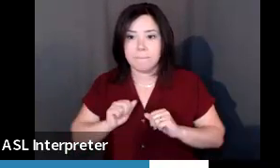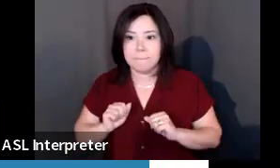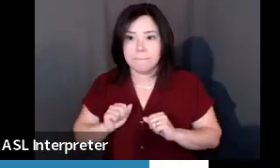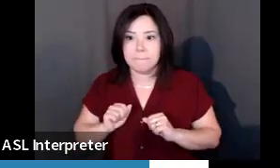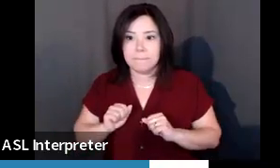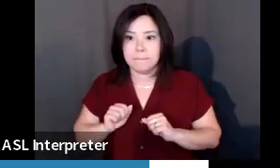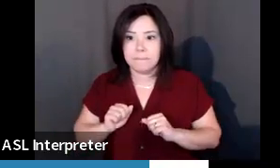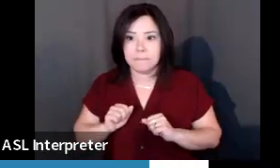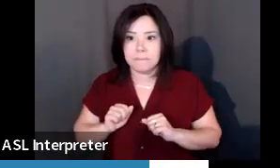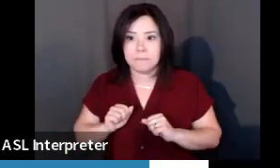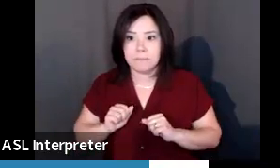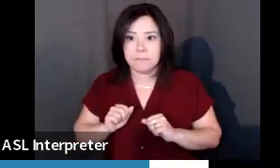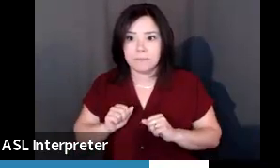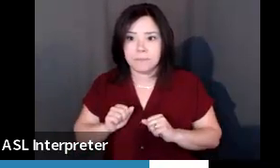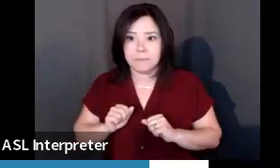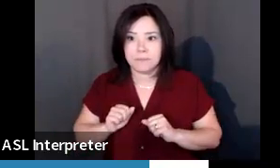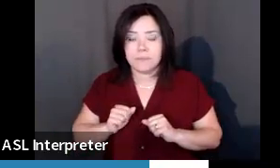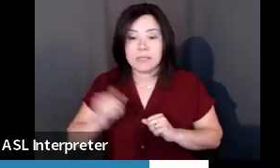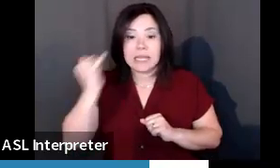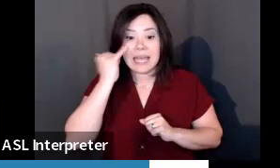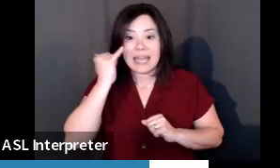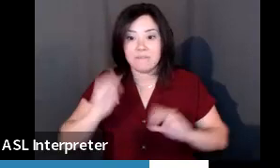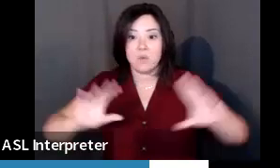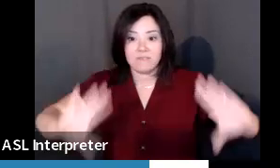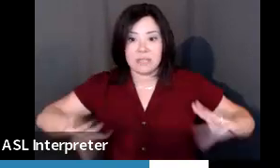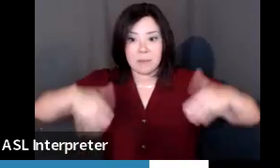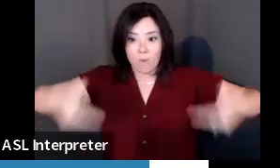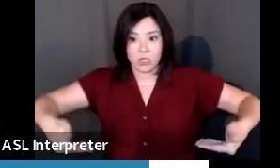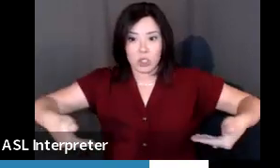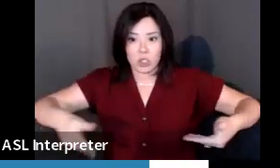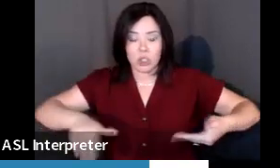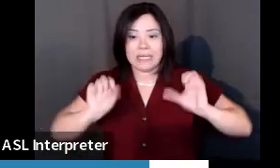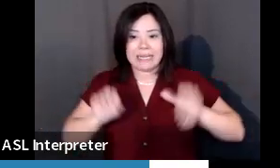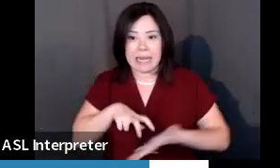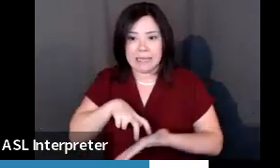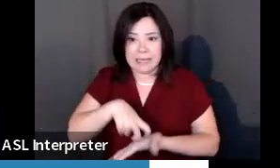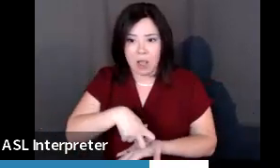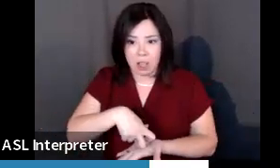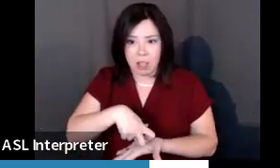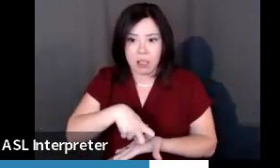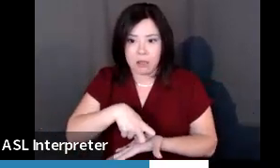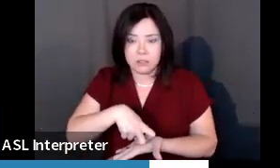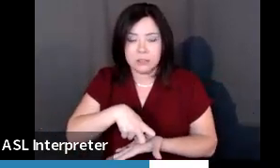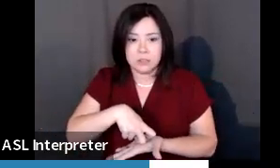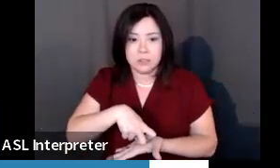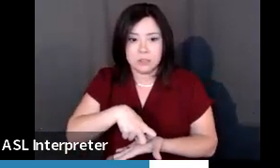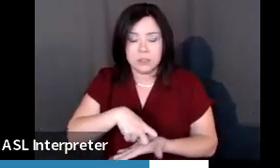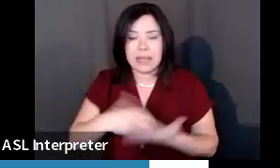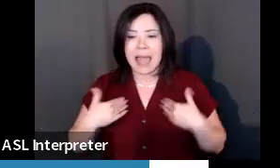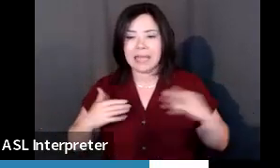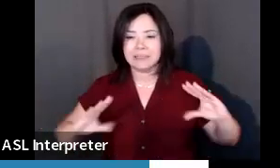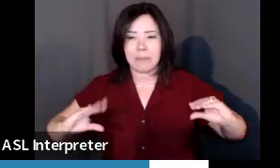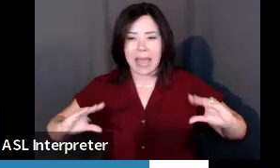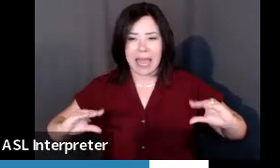And then if you flip it over, it becomes a kneeler. So the bench on both sides has a